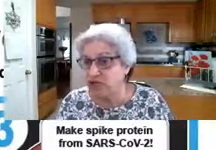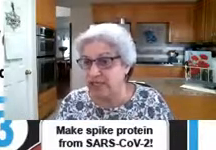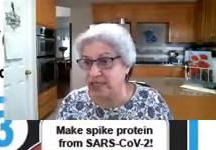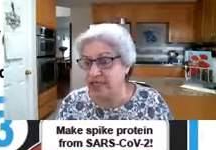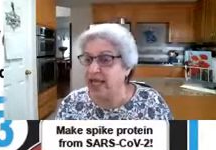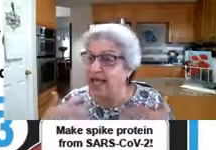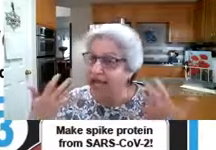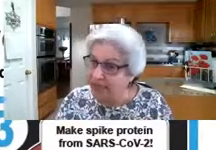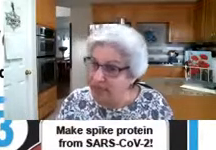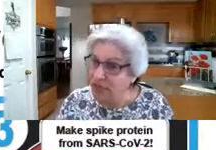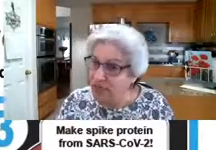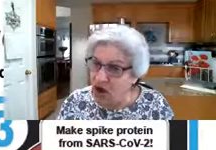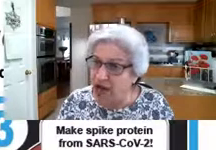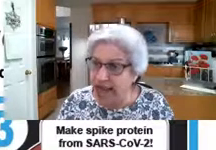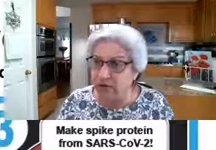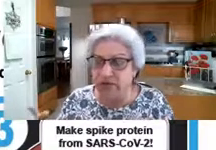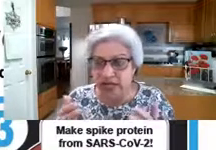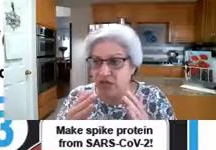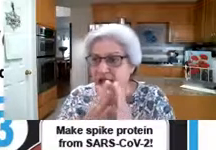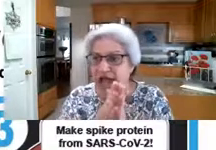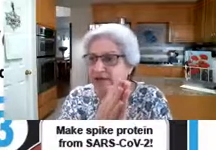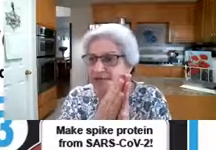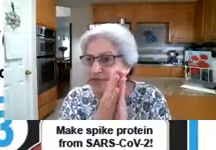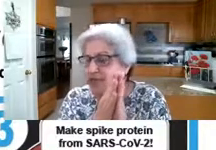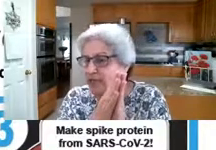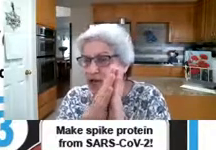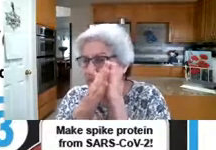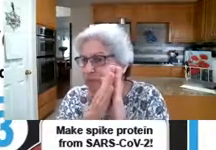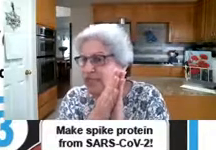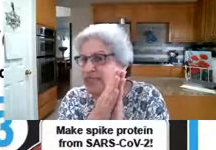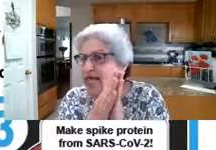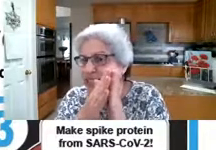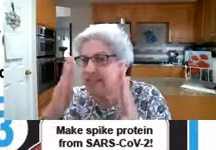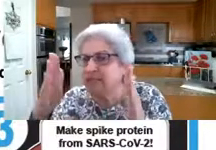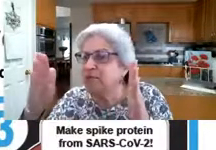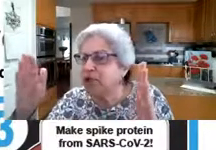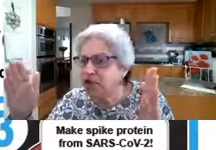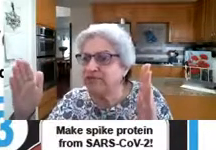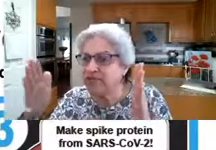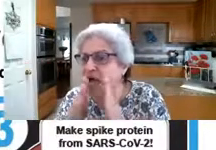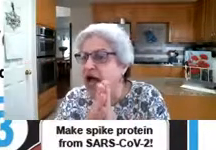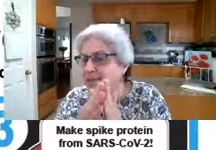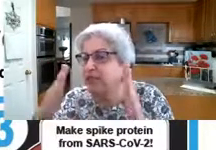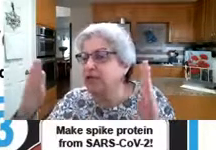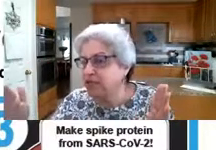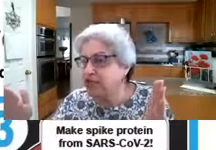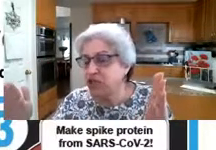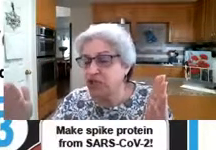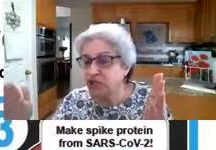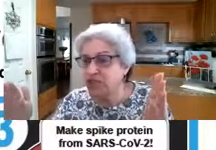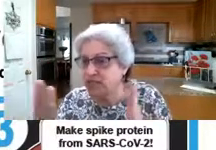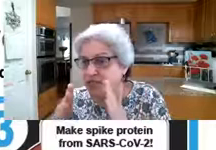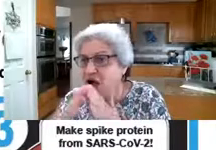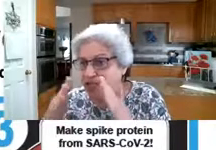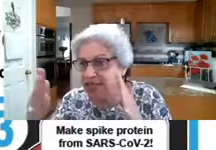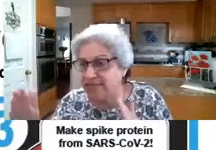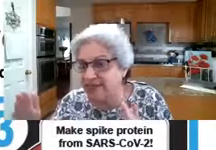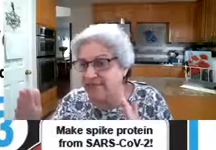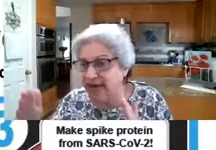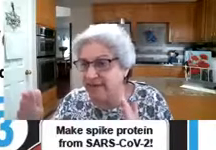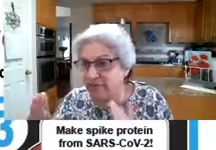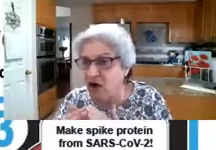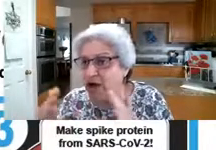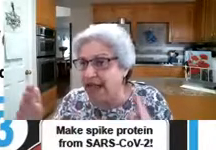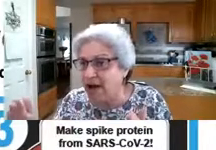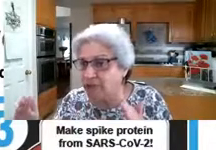into a person. And then you thaw it out and you have a set period of time to use the contents